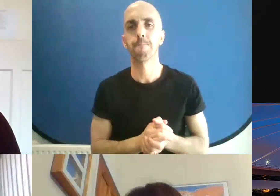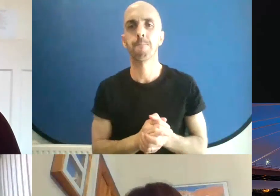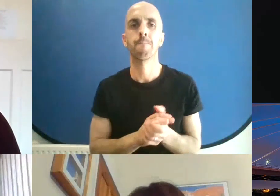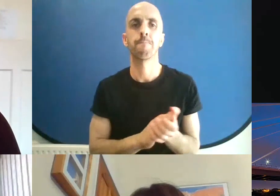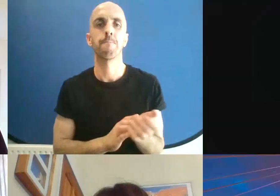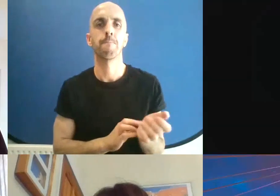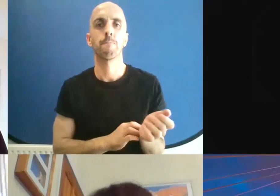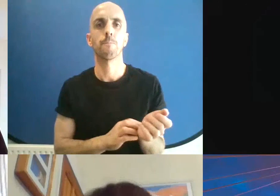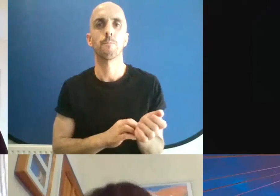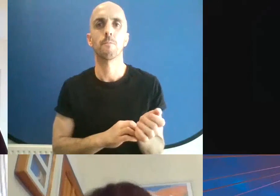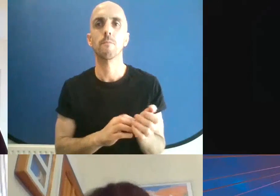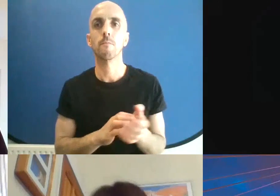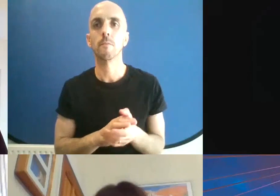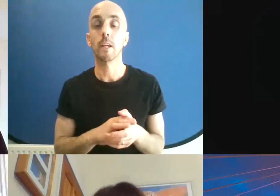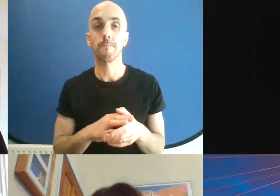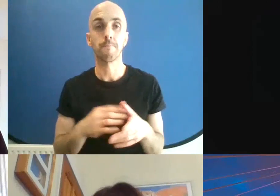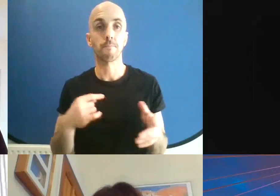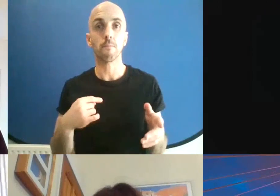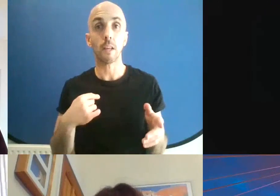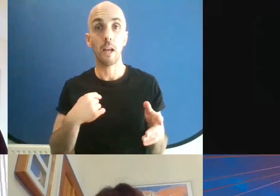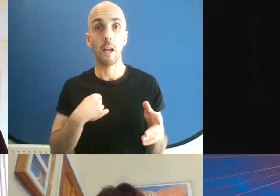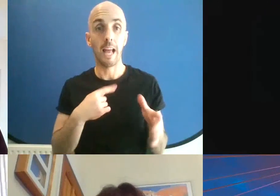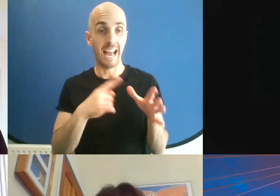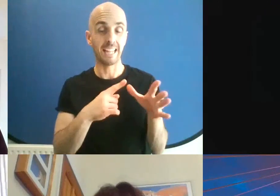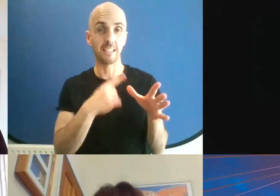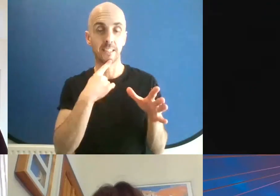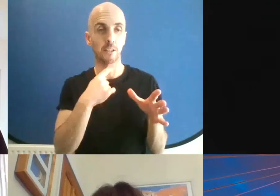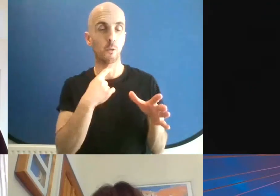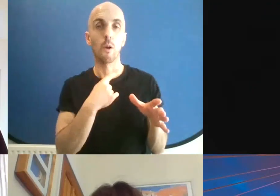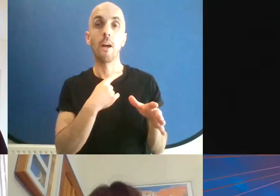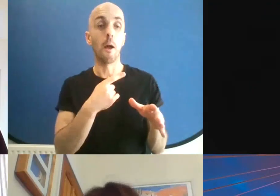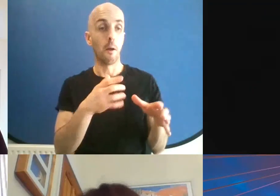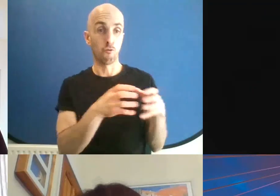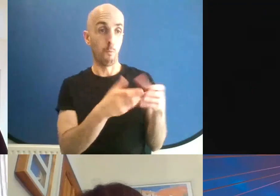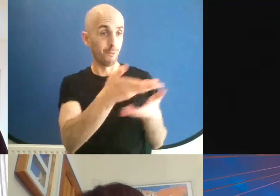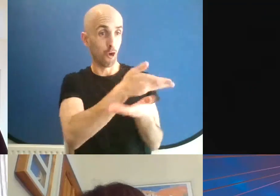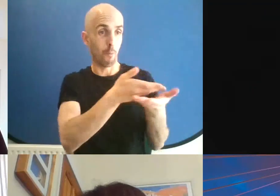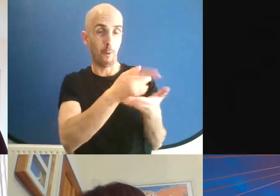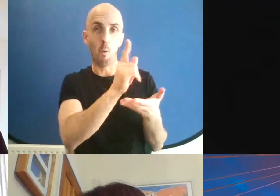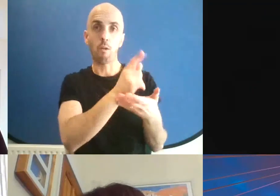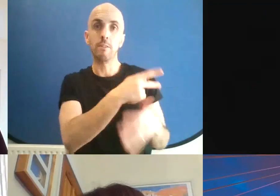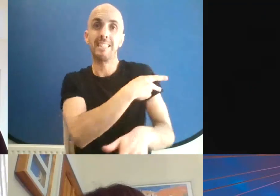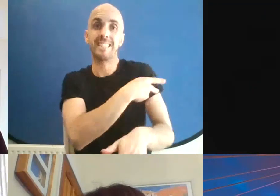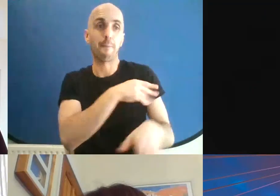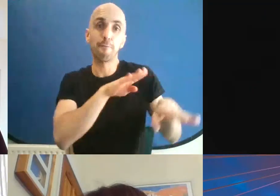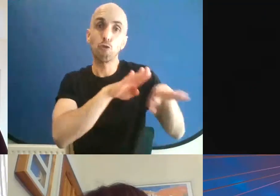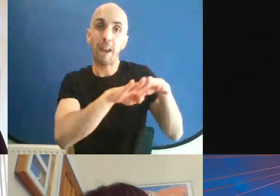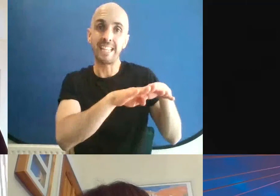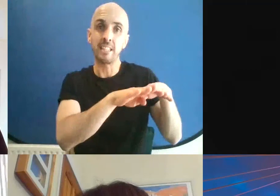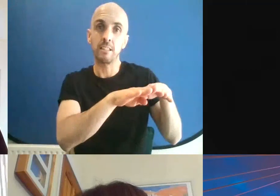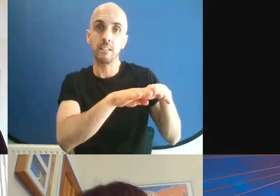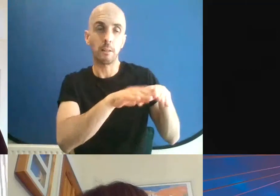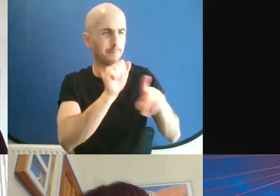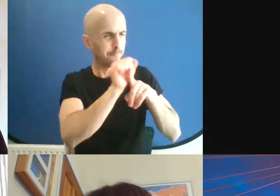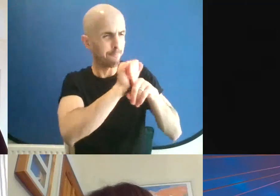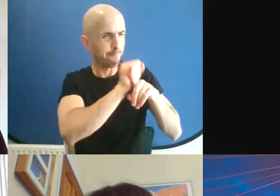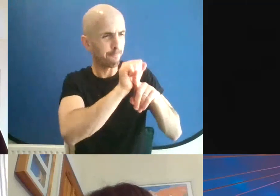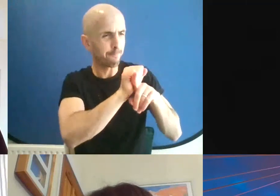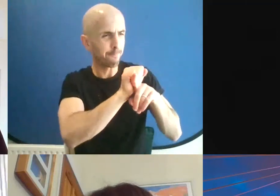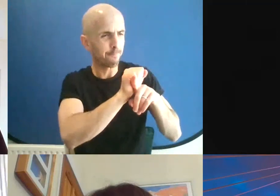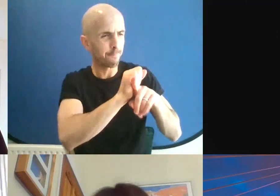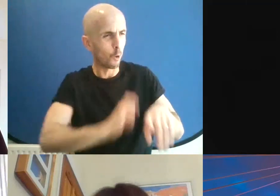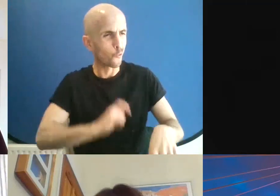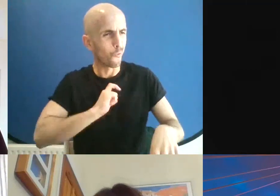quickly, my group, we talked about some staff training around staff confidence with using technology. We also talked